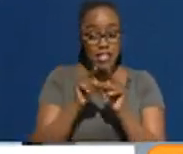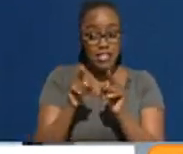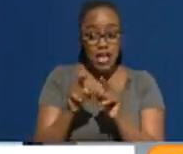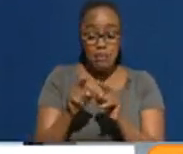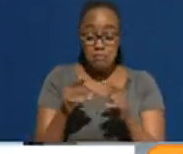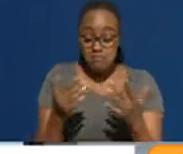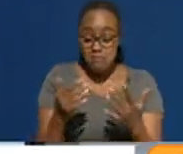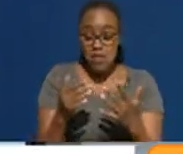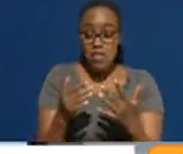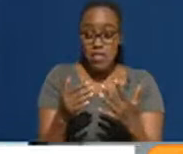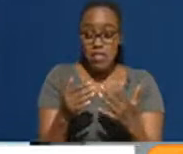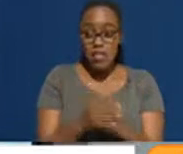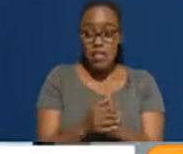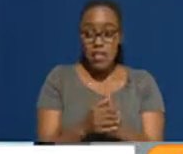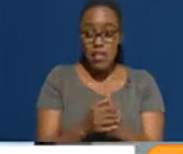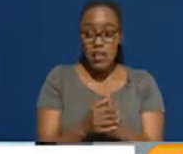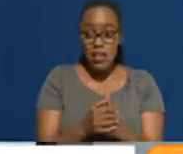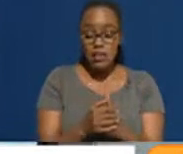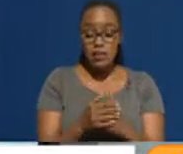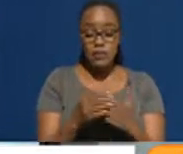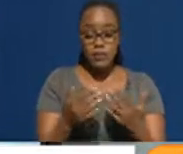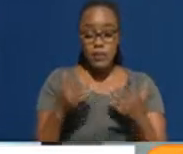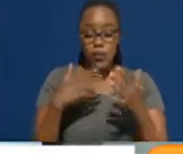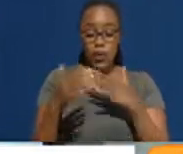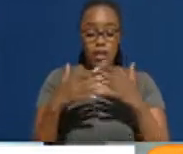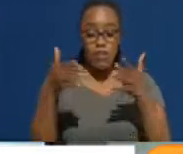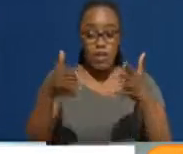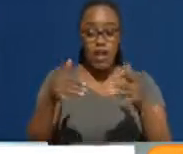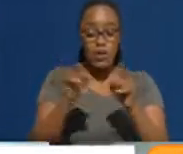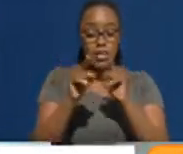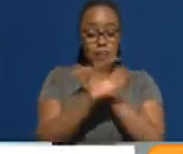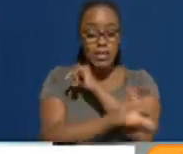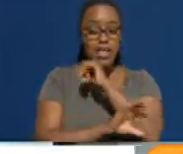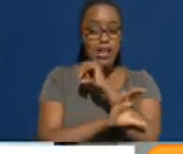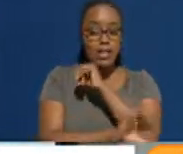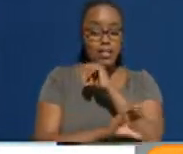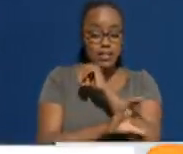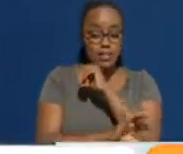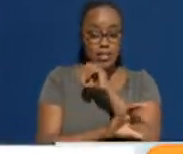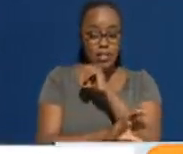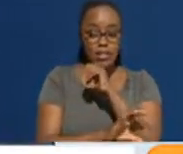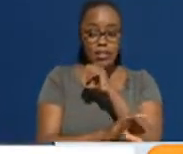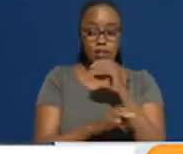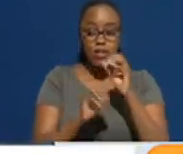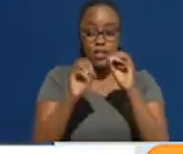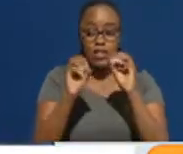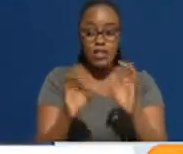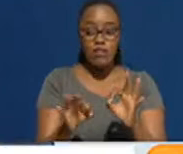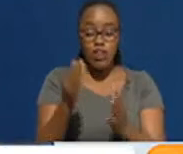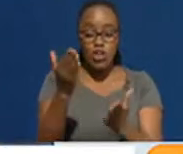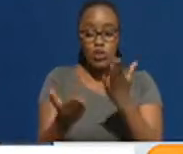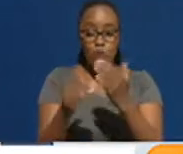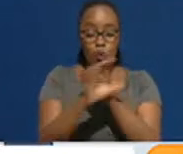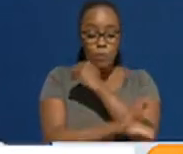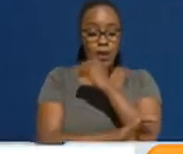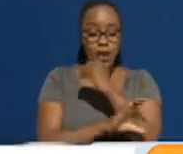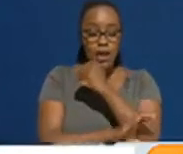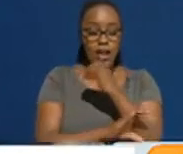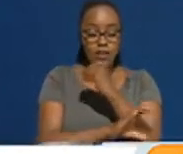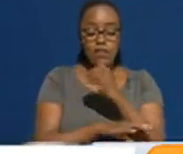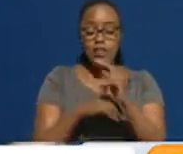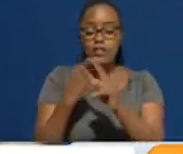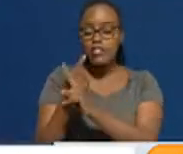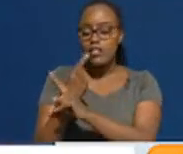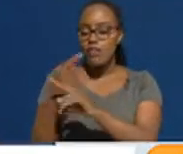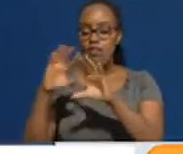process that we're in currently as a country is really, if you compare this country to countries across